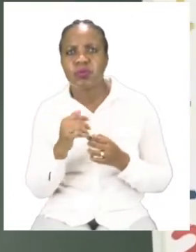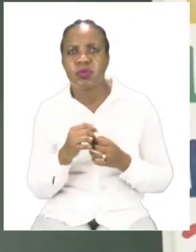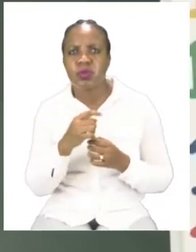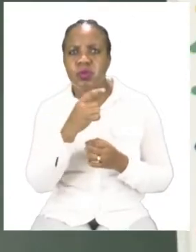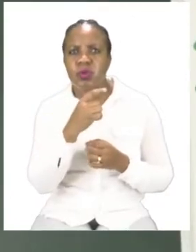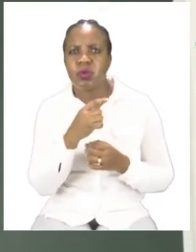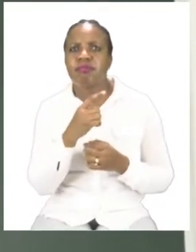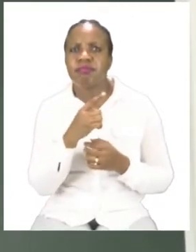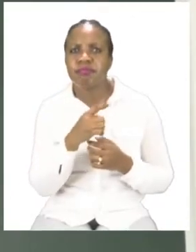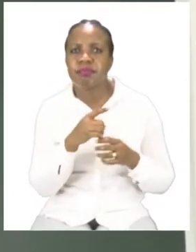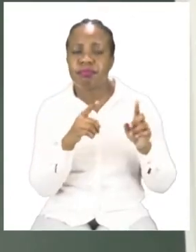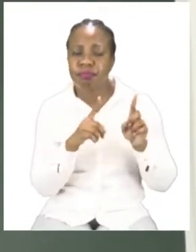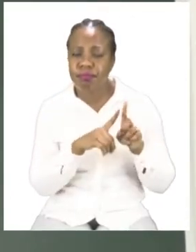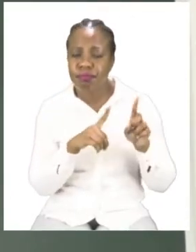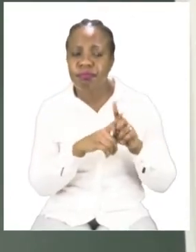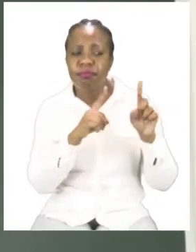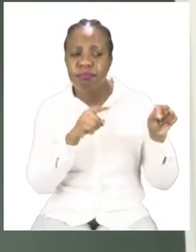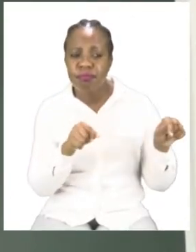You in your book, me on the board.